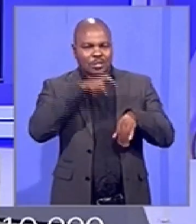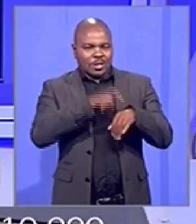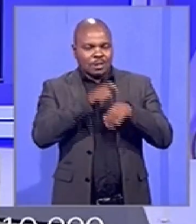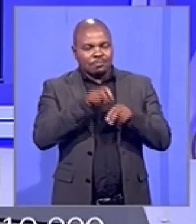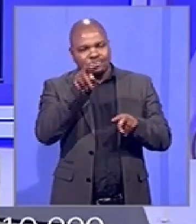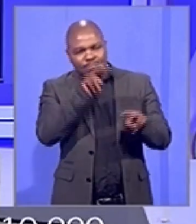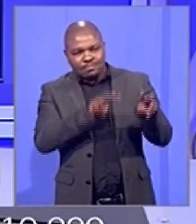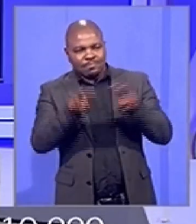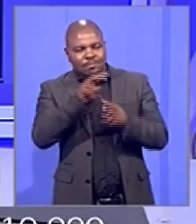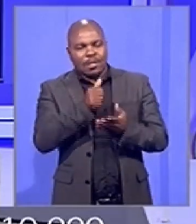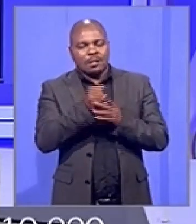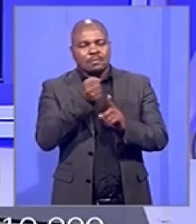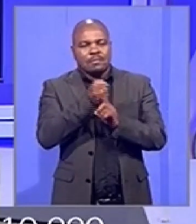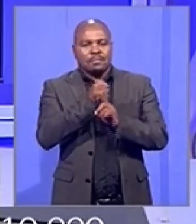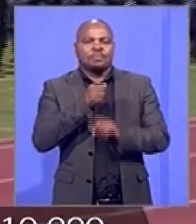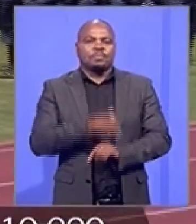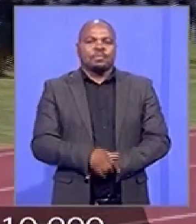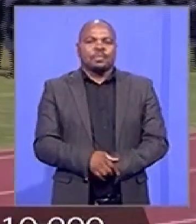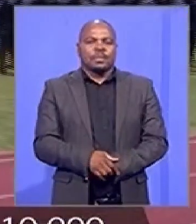a Keresemese.